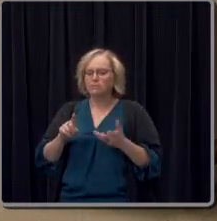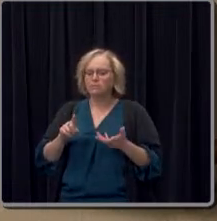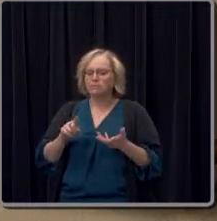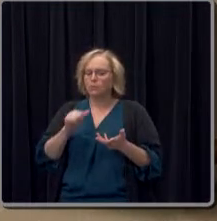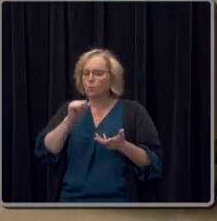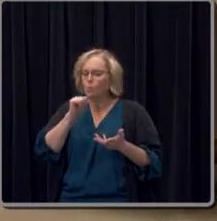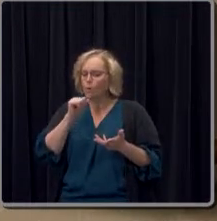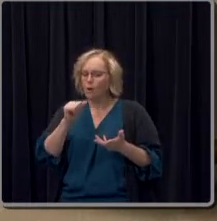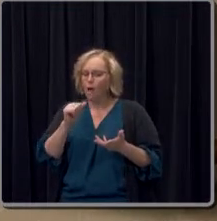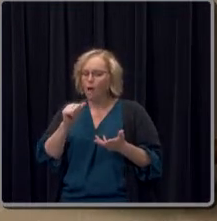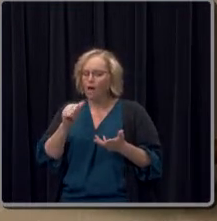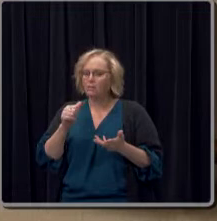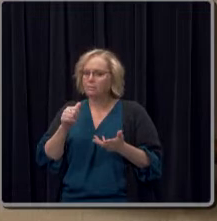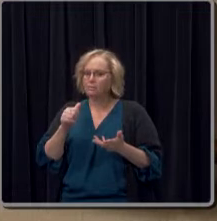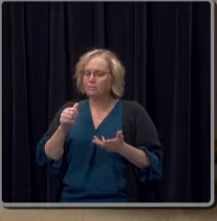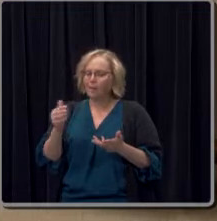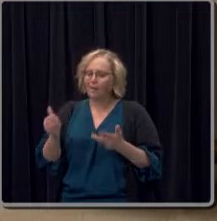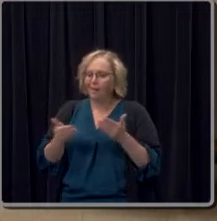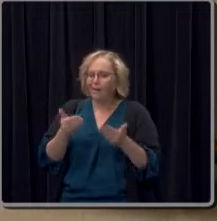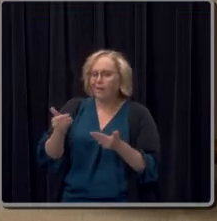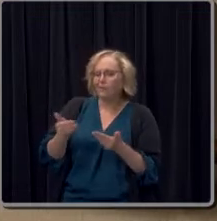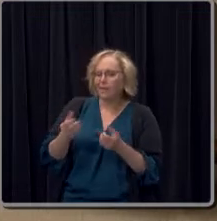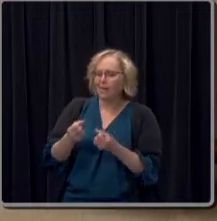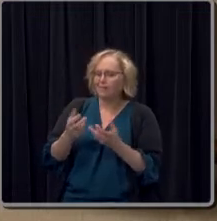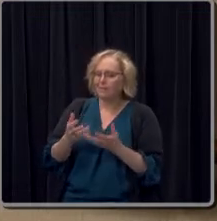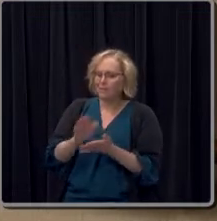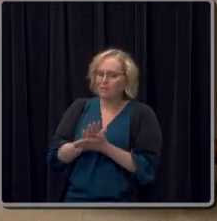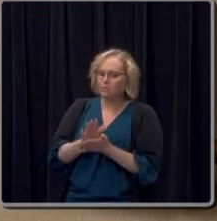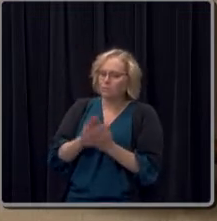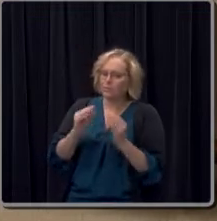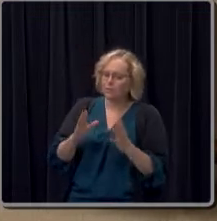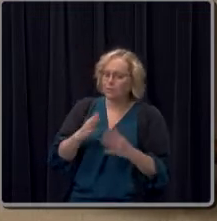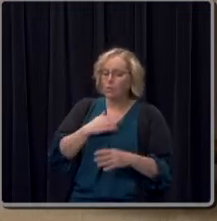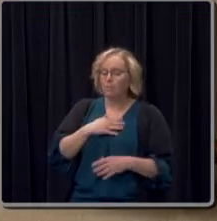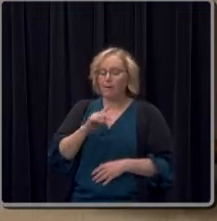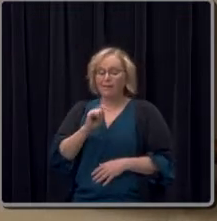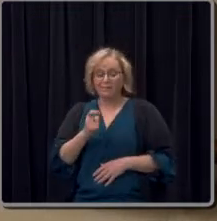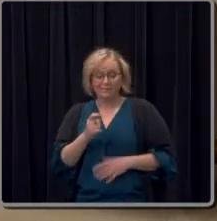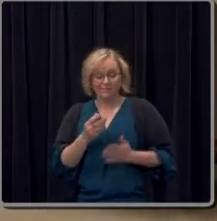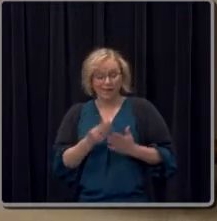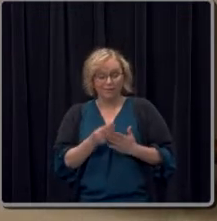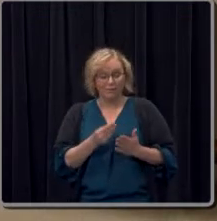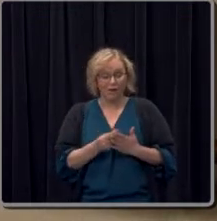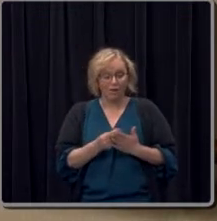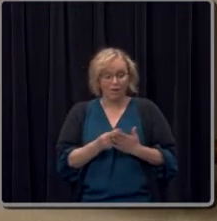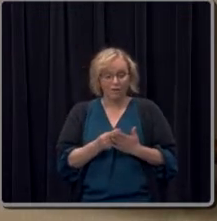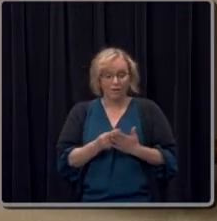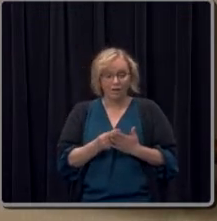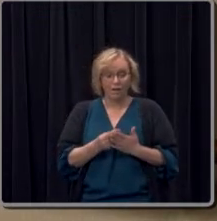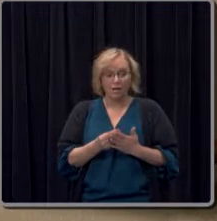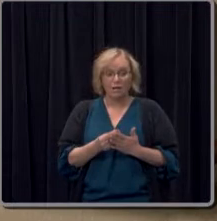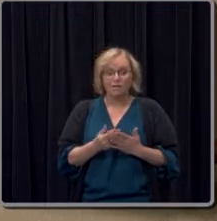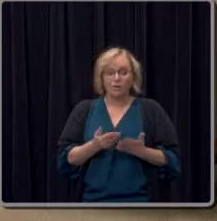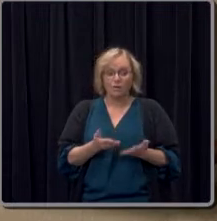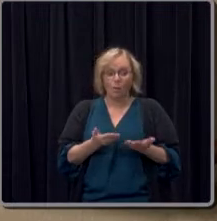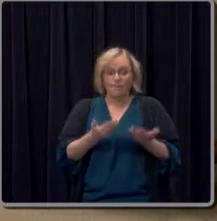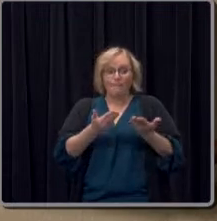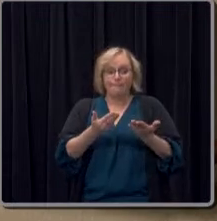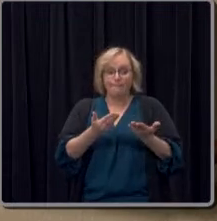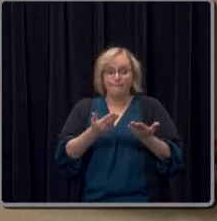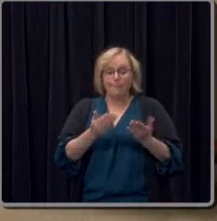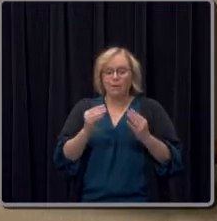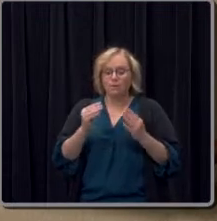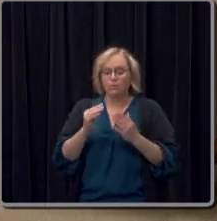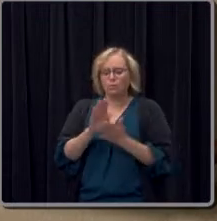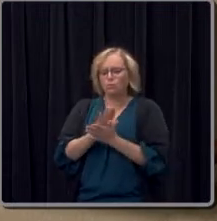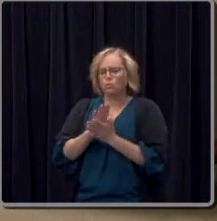there. So as my tax dollars go up, school teachers aren't taking up as many spots, I guess,